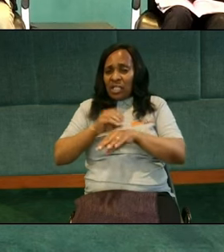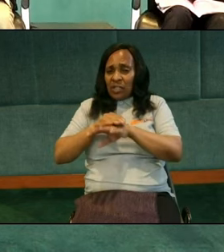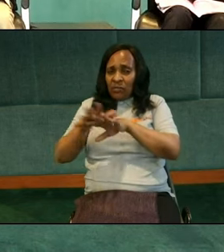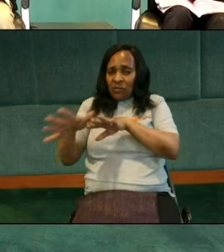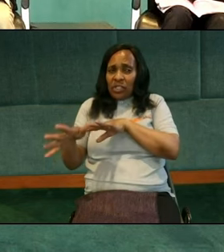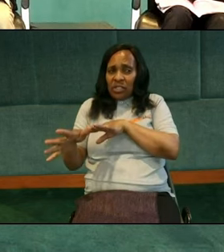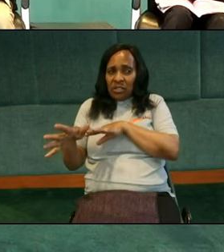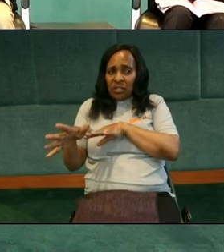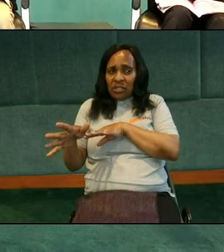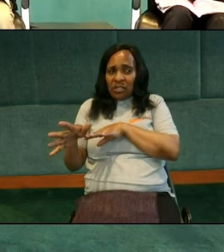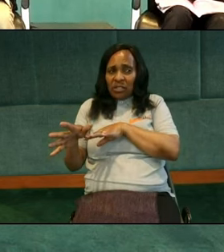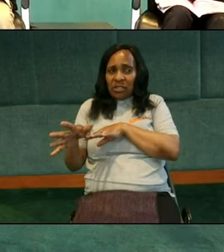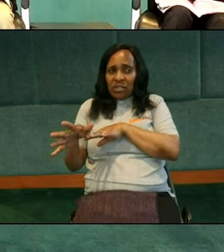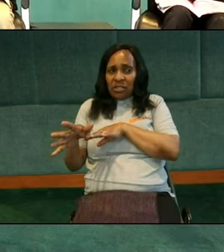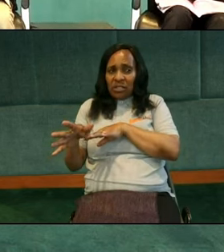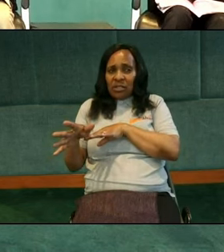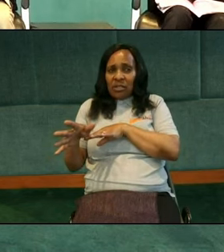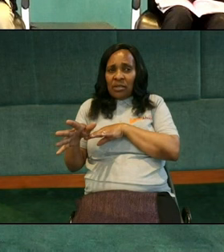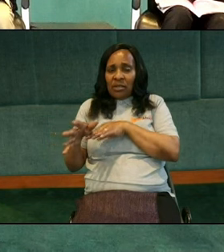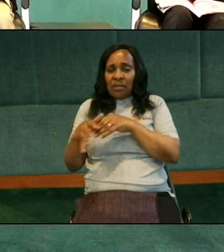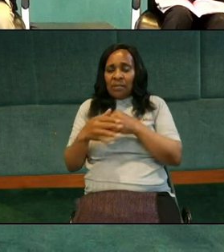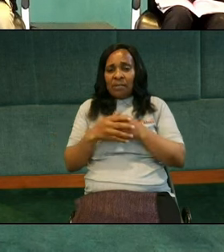you. Yeah.